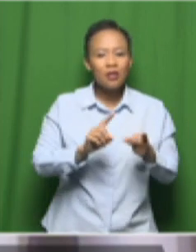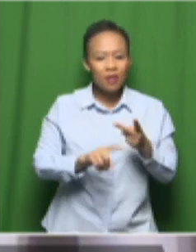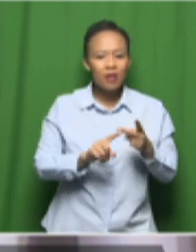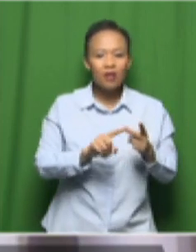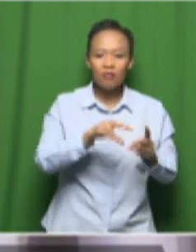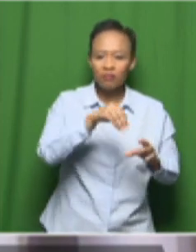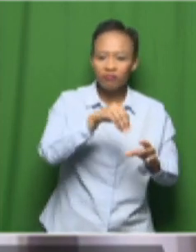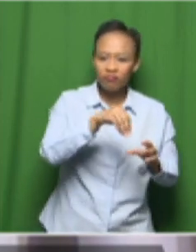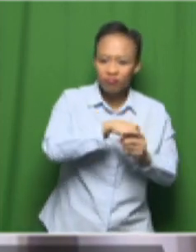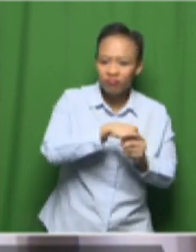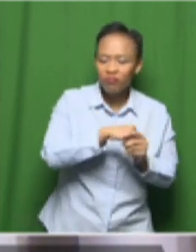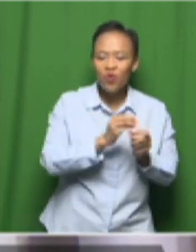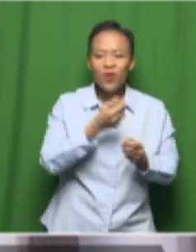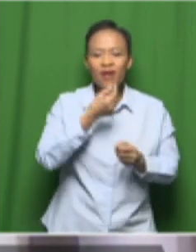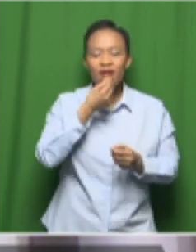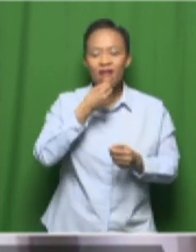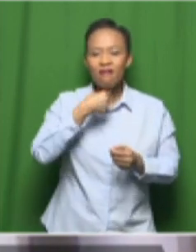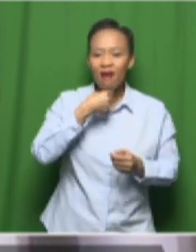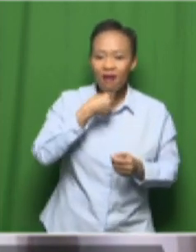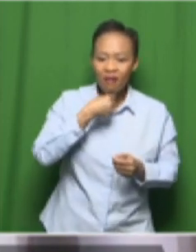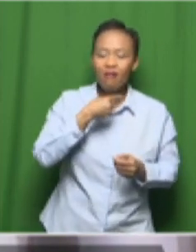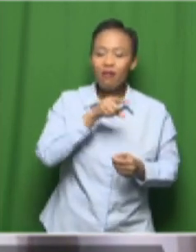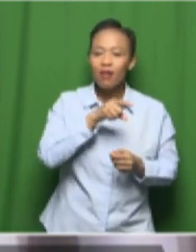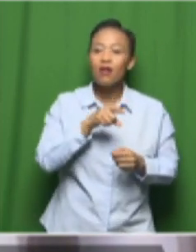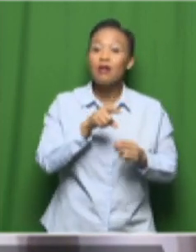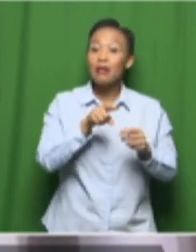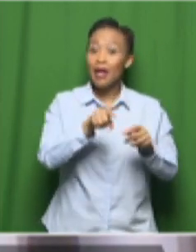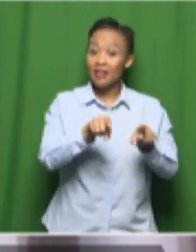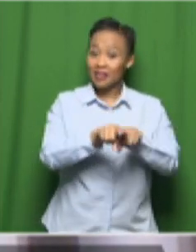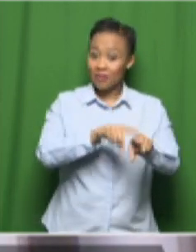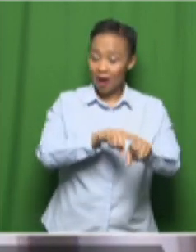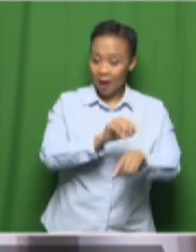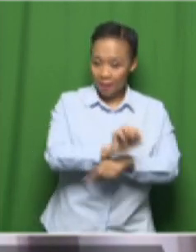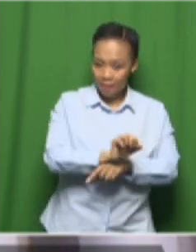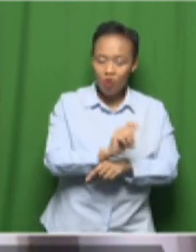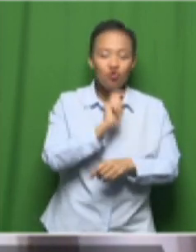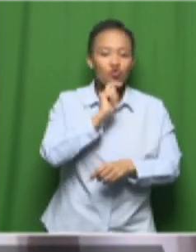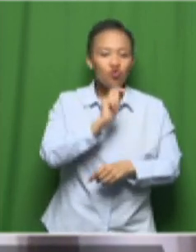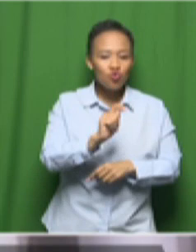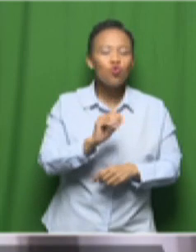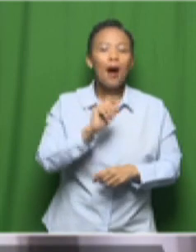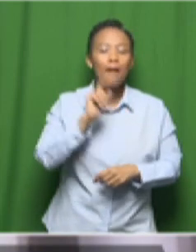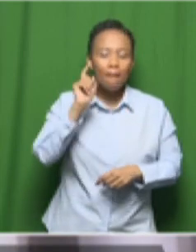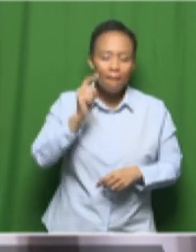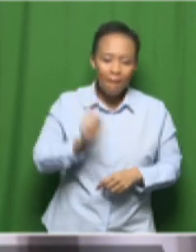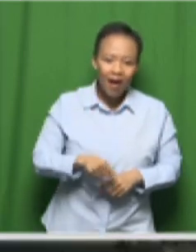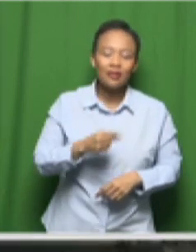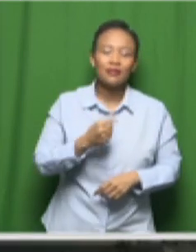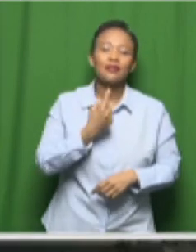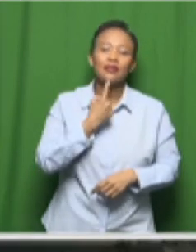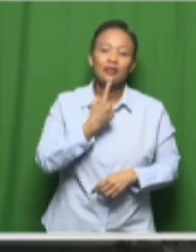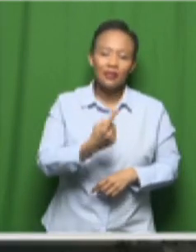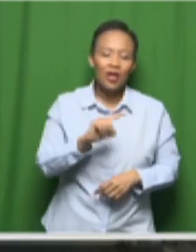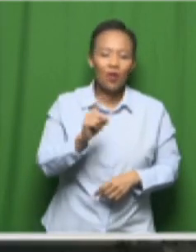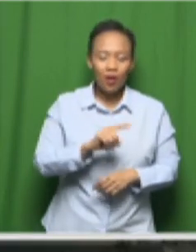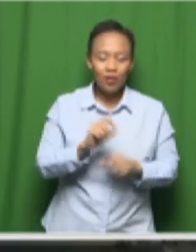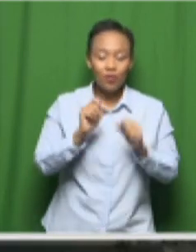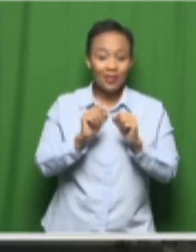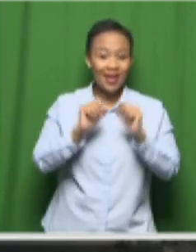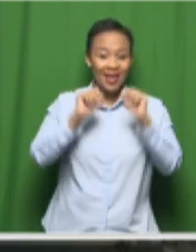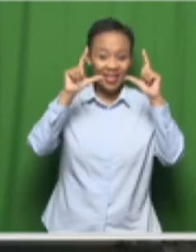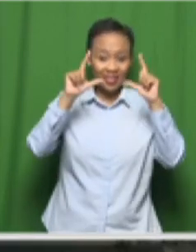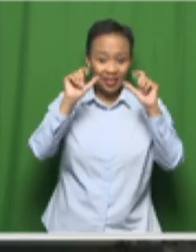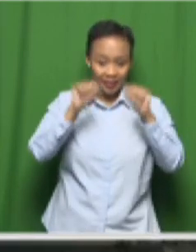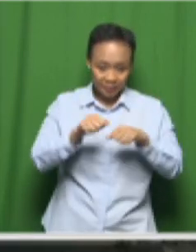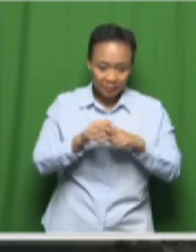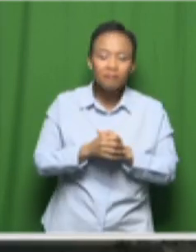at the same time. So that was really enlightening, I must say. Right. Nicole, great chatting to you. Thank you so